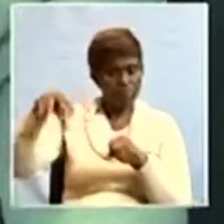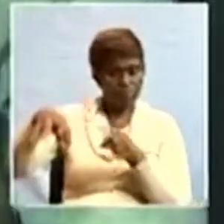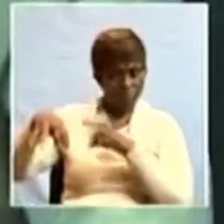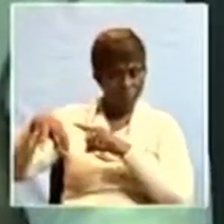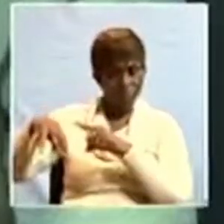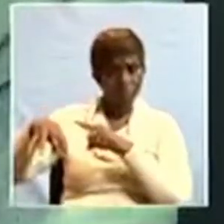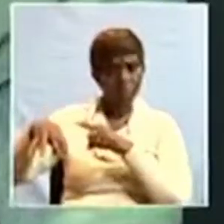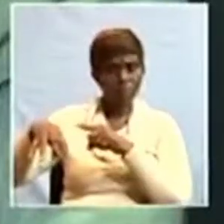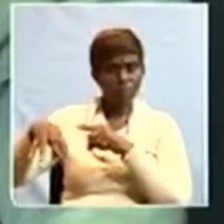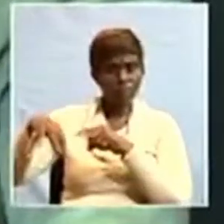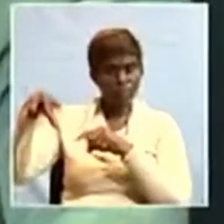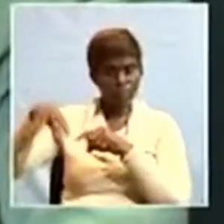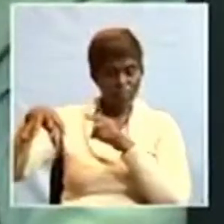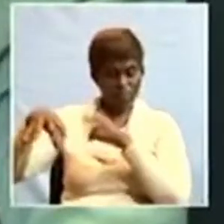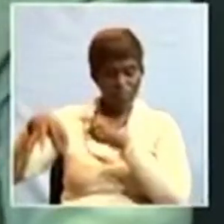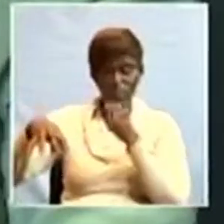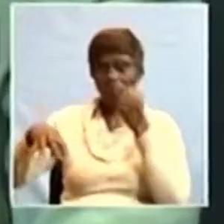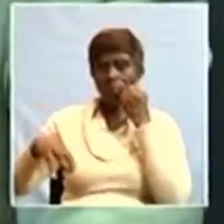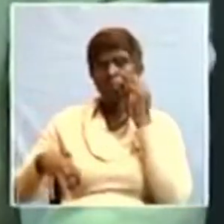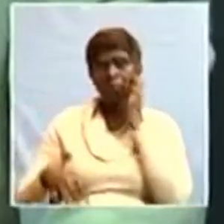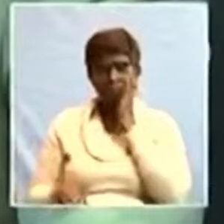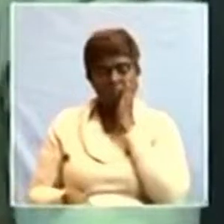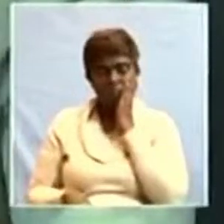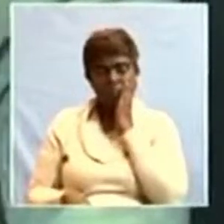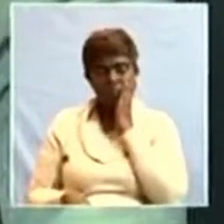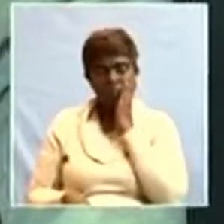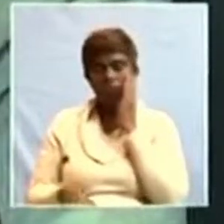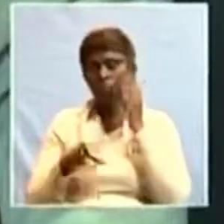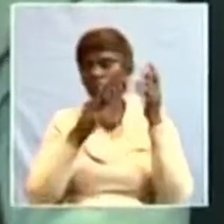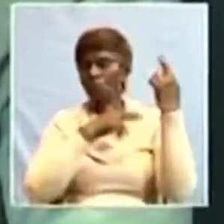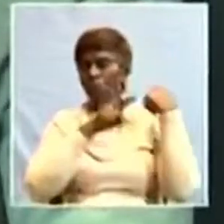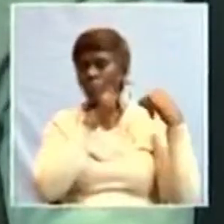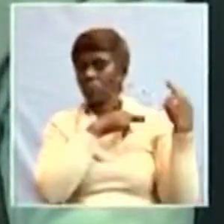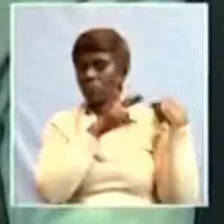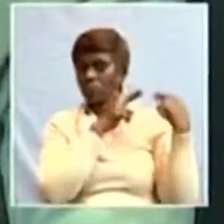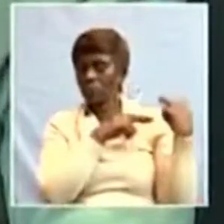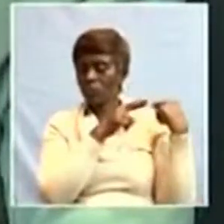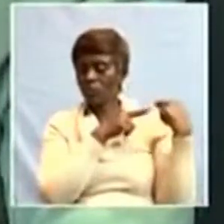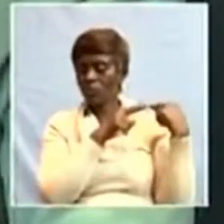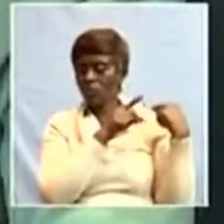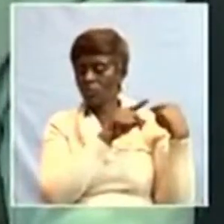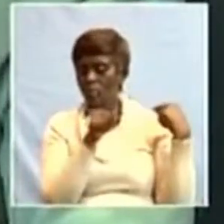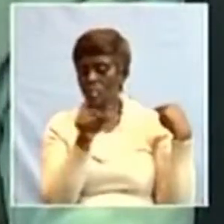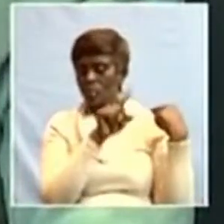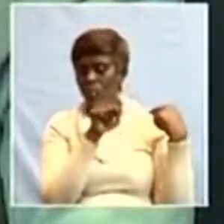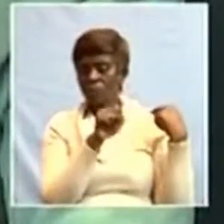child-headed household. A review of the